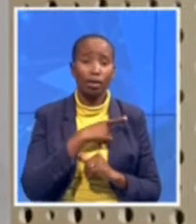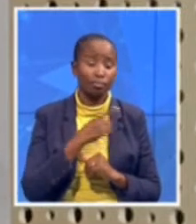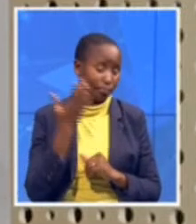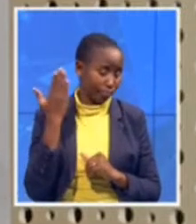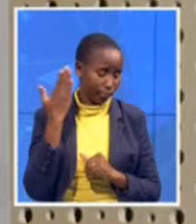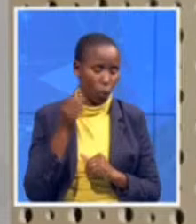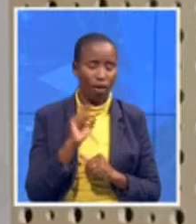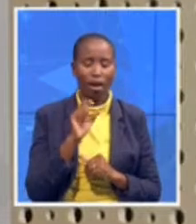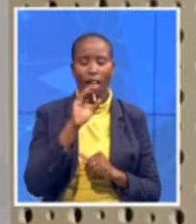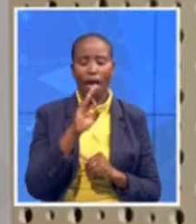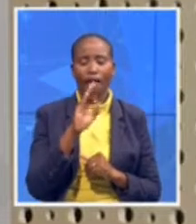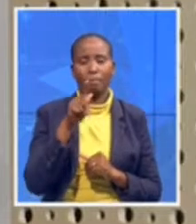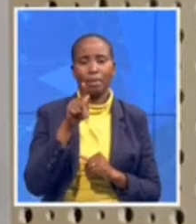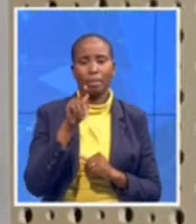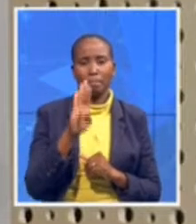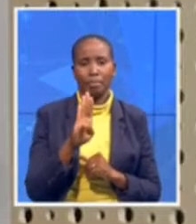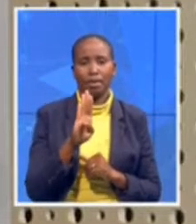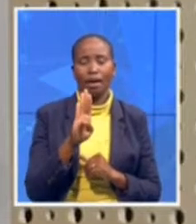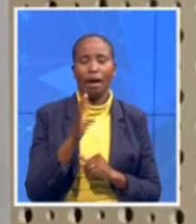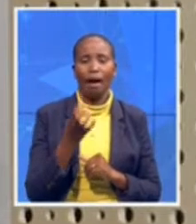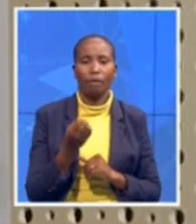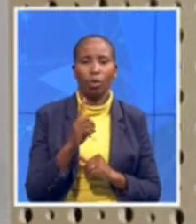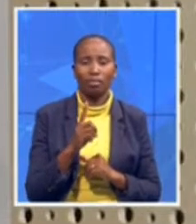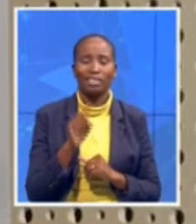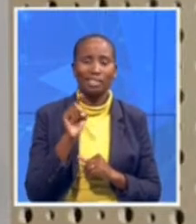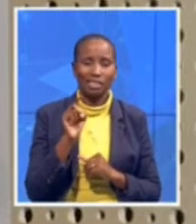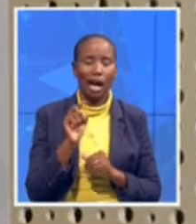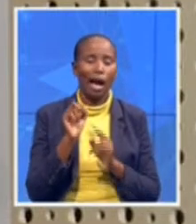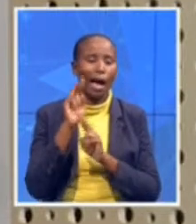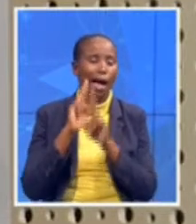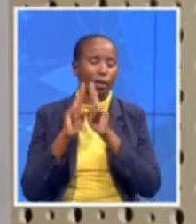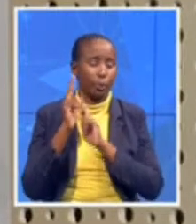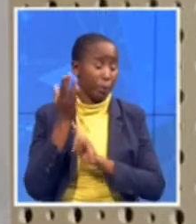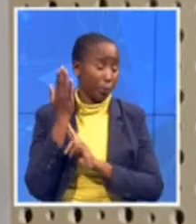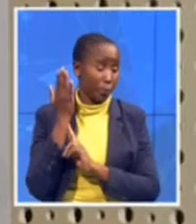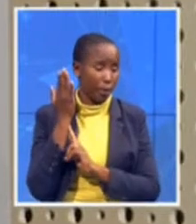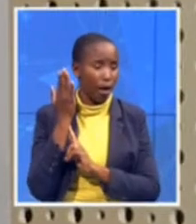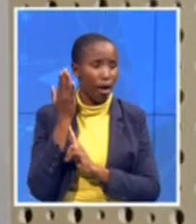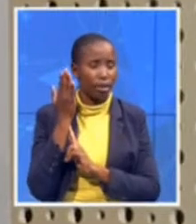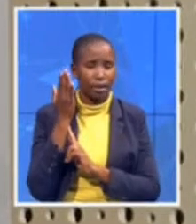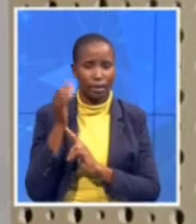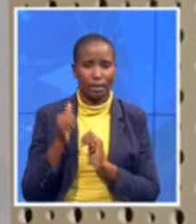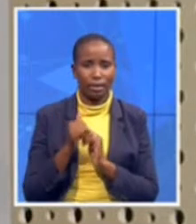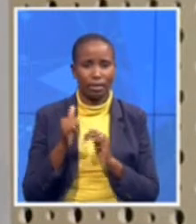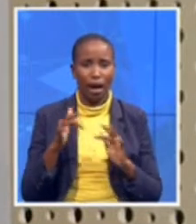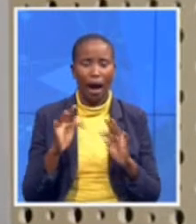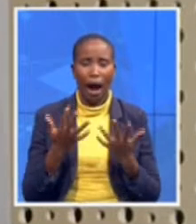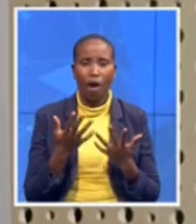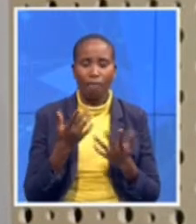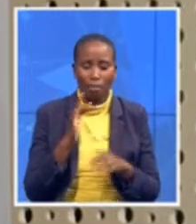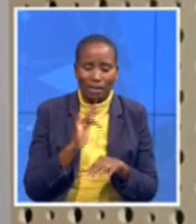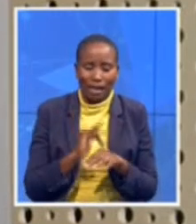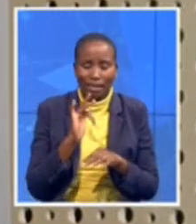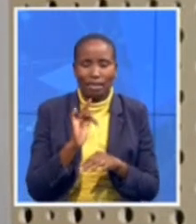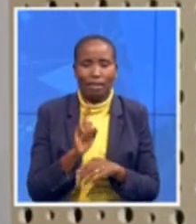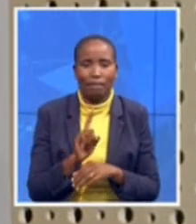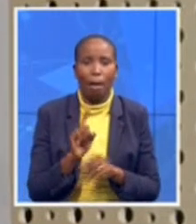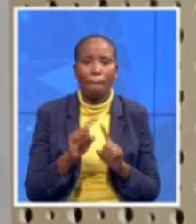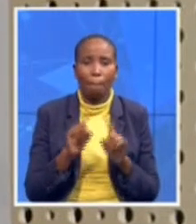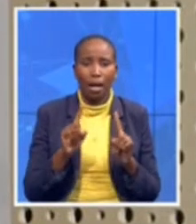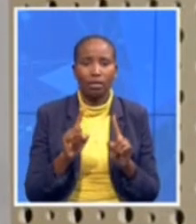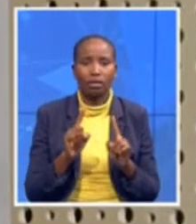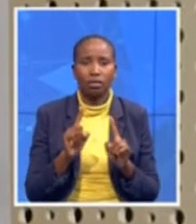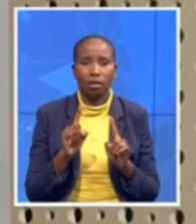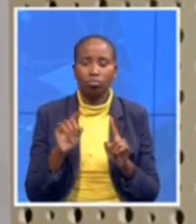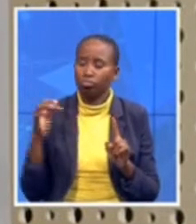though it's a history that may have started in censorship, but we have come a long way from that. We have moved a